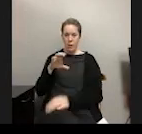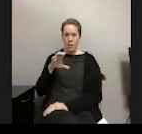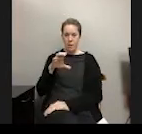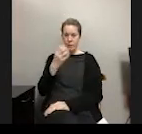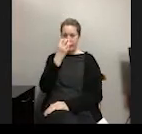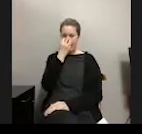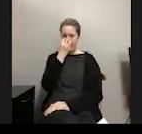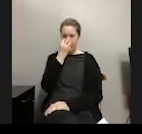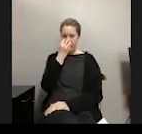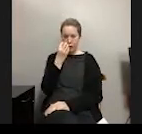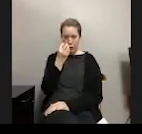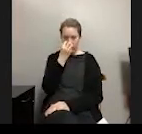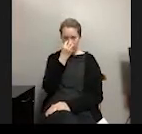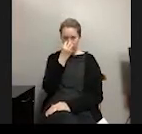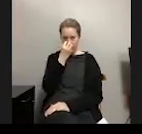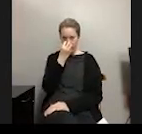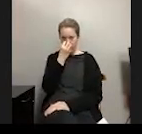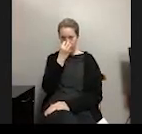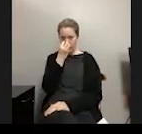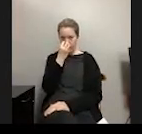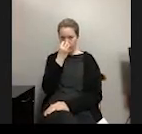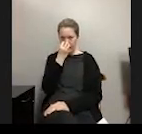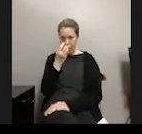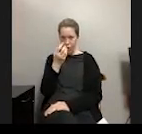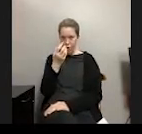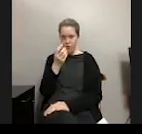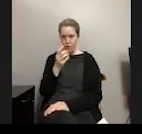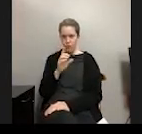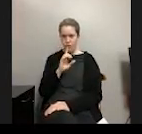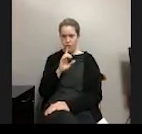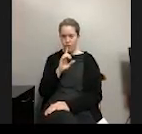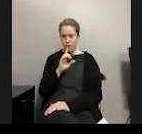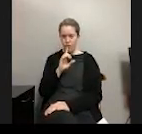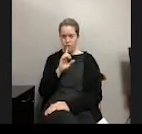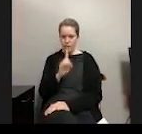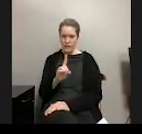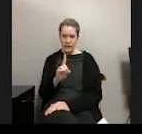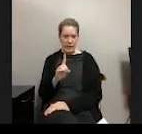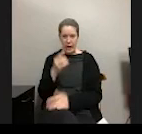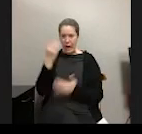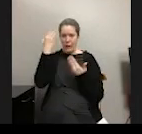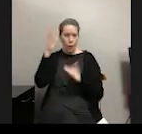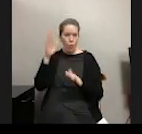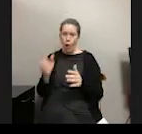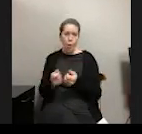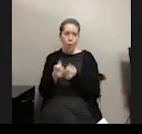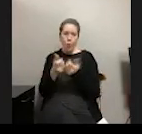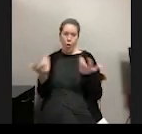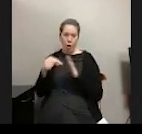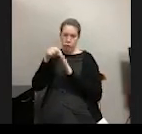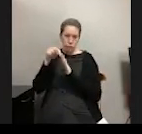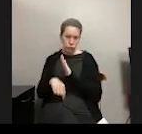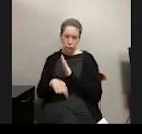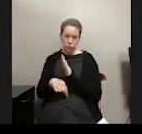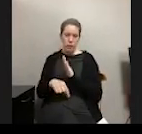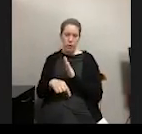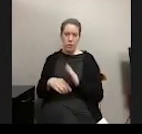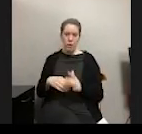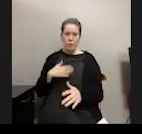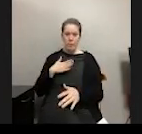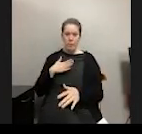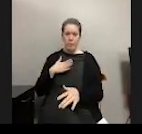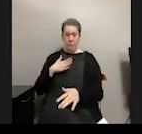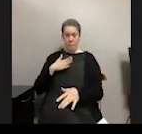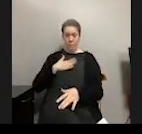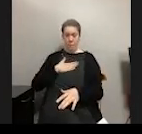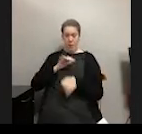I remember loving the universe and thinking the clown universe was close to mine, but my work actually came through my own madness. And